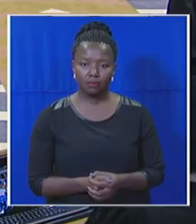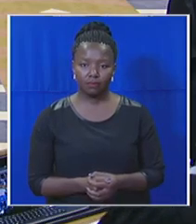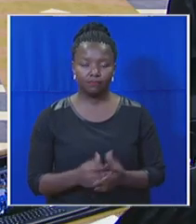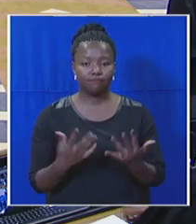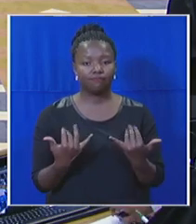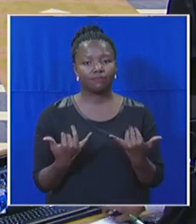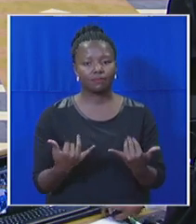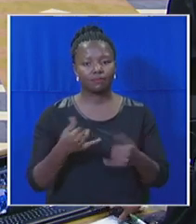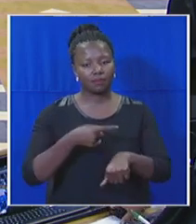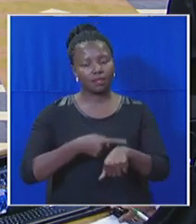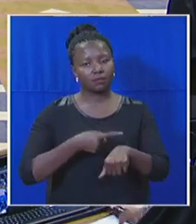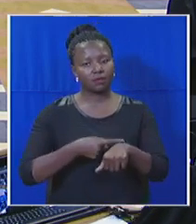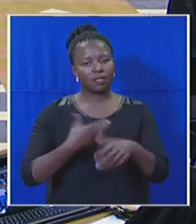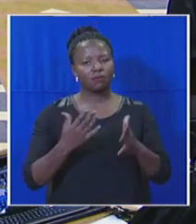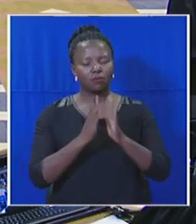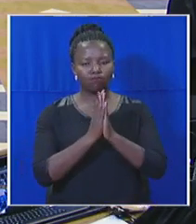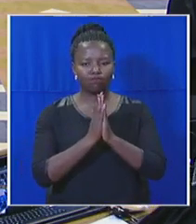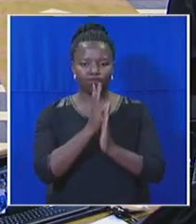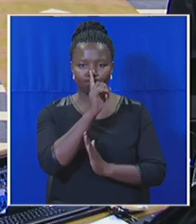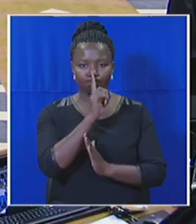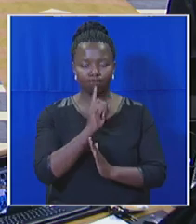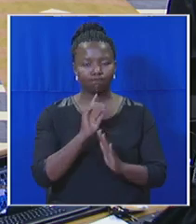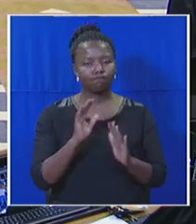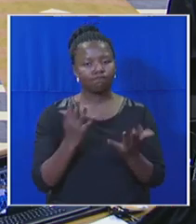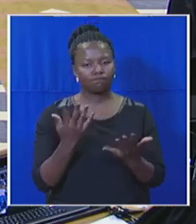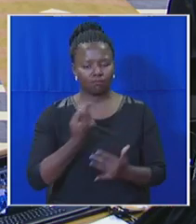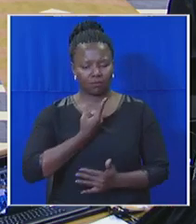There will now be an opportunity for silent prayer or meditation.